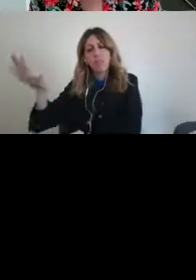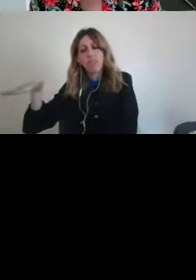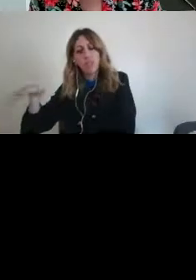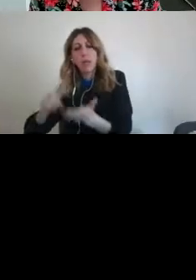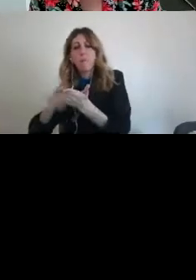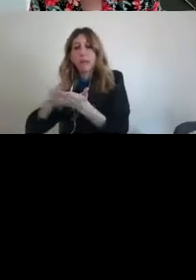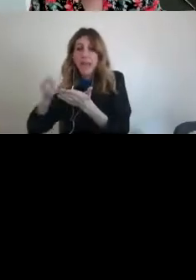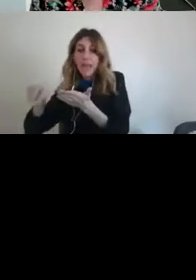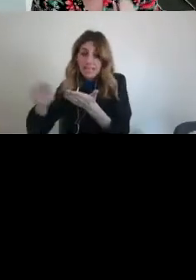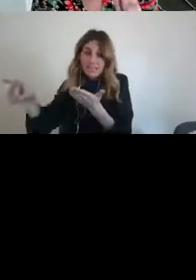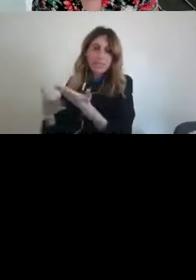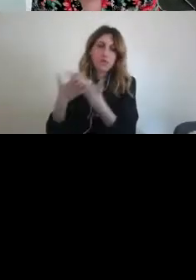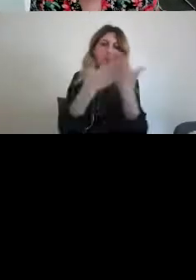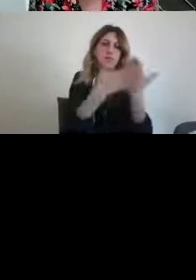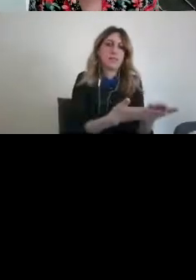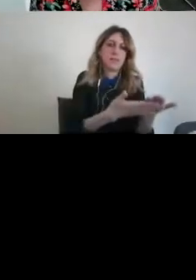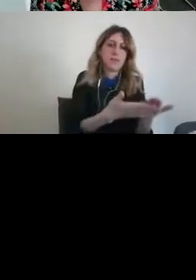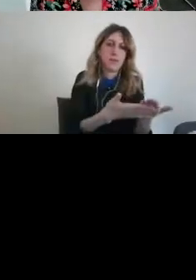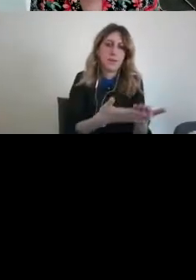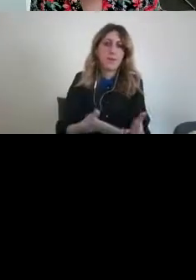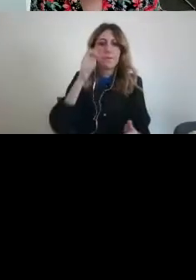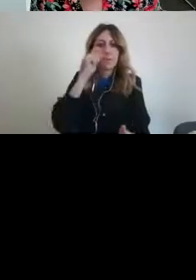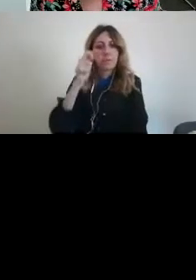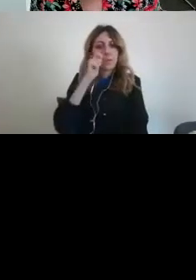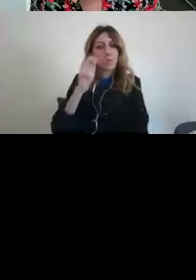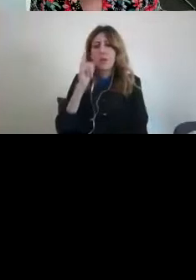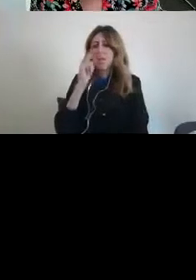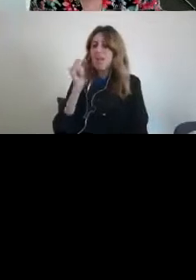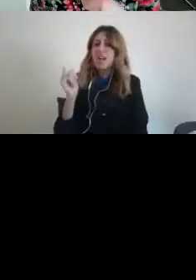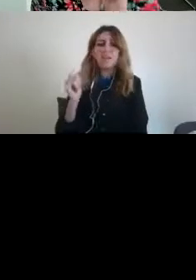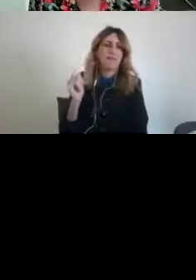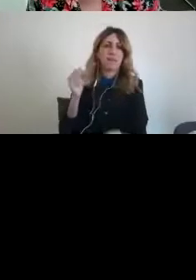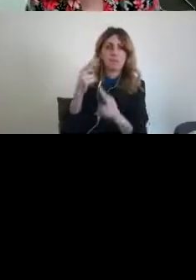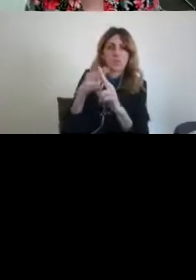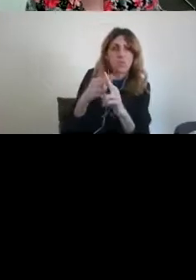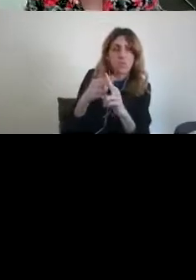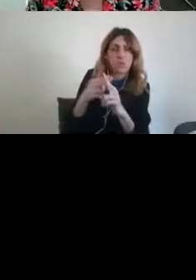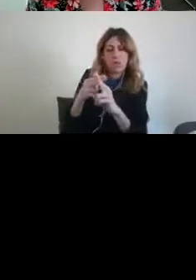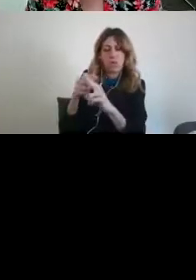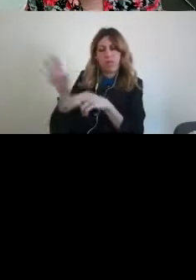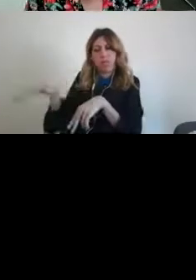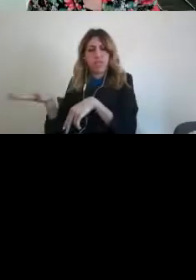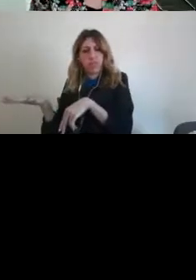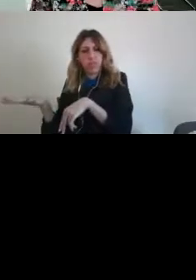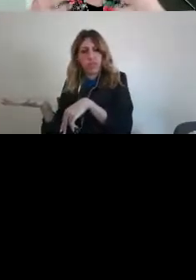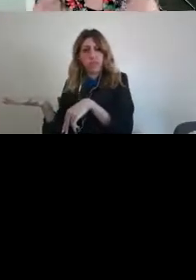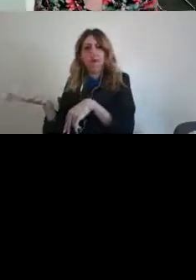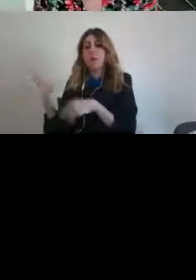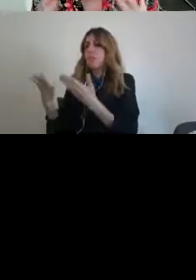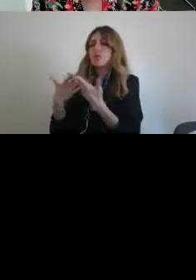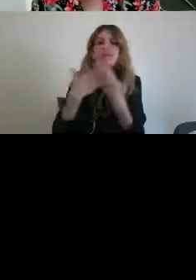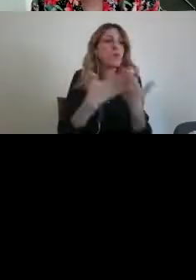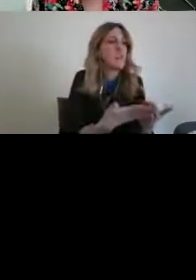is the preparation time, because Google will not understand that. So that's why you need schema. Schema